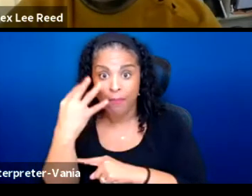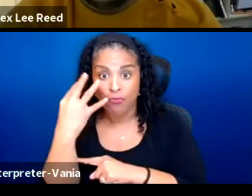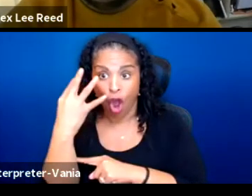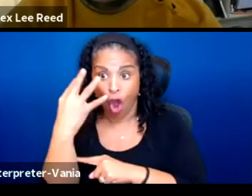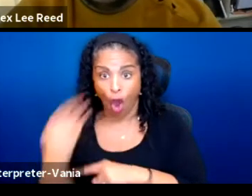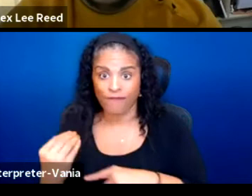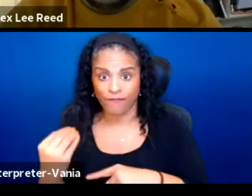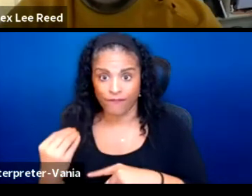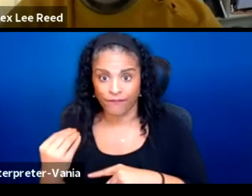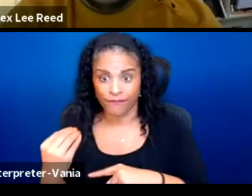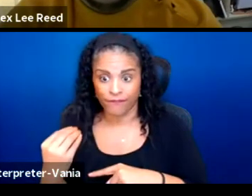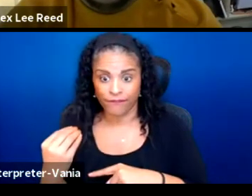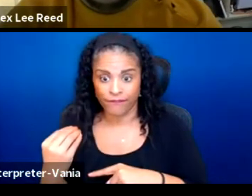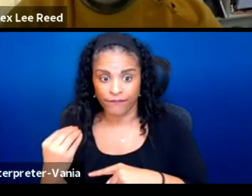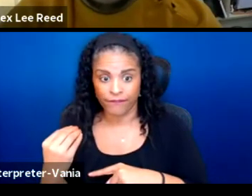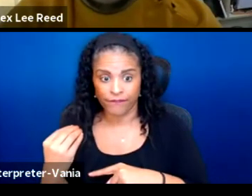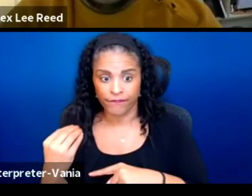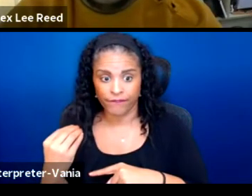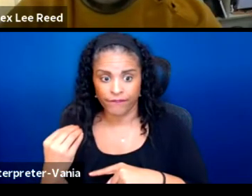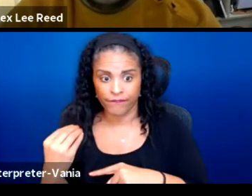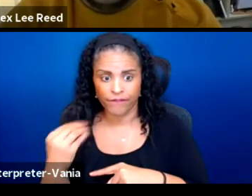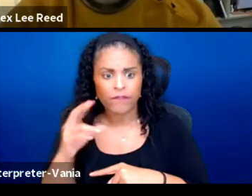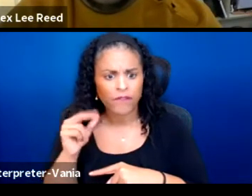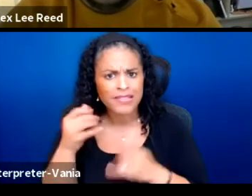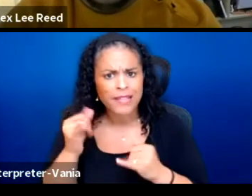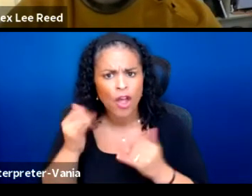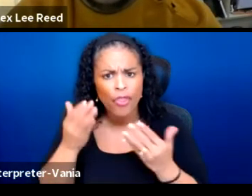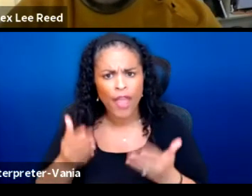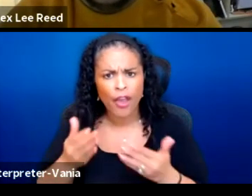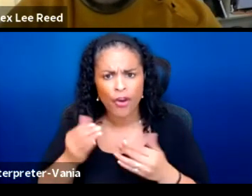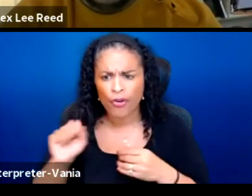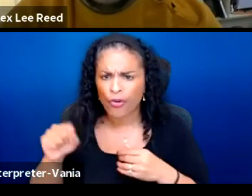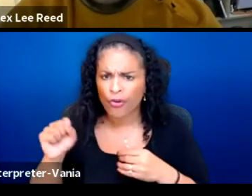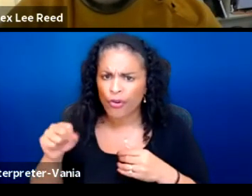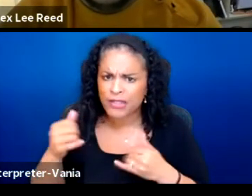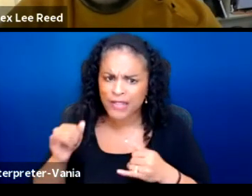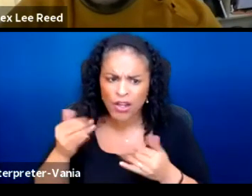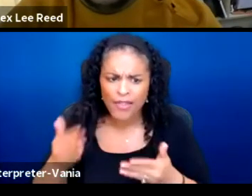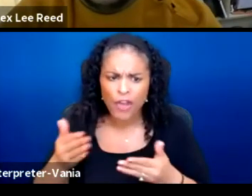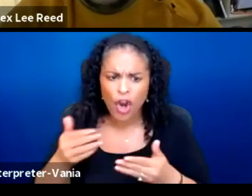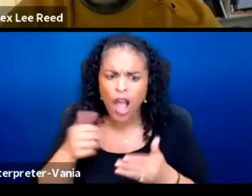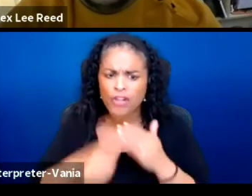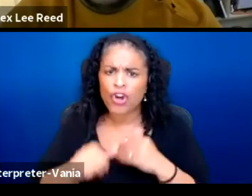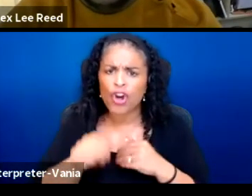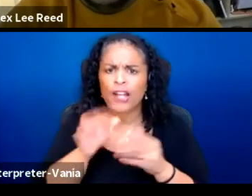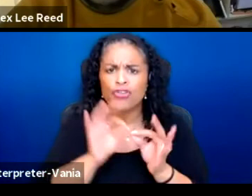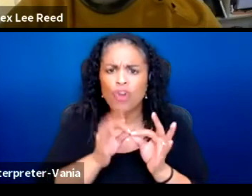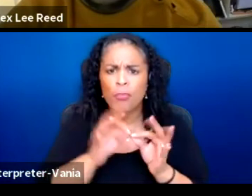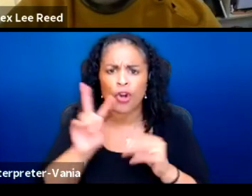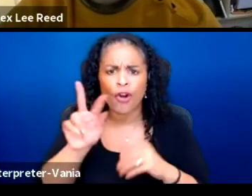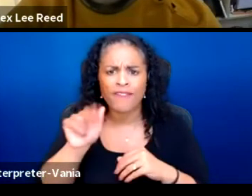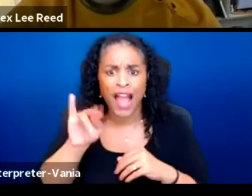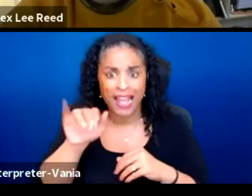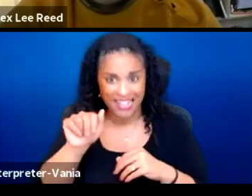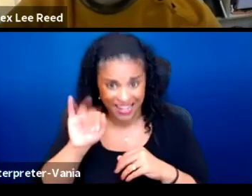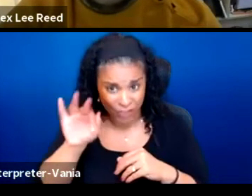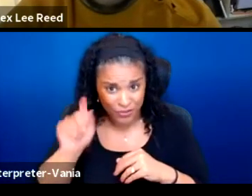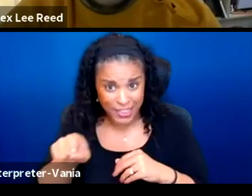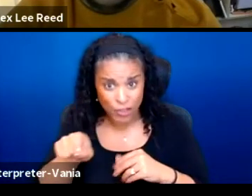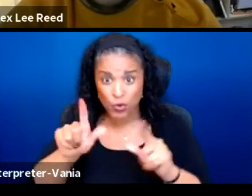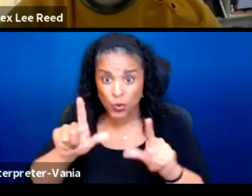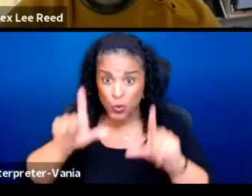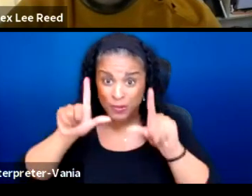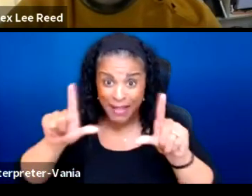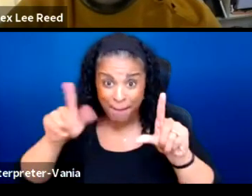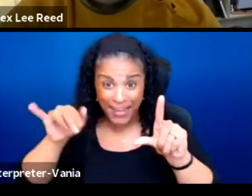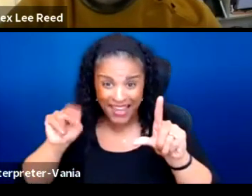off. No, they're still there. They're under interpreter Vanya. So if you need to pin that, you can do